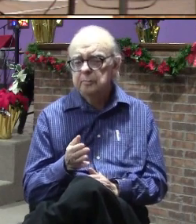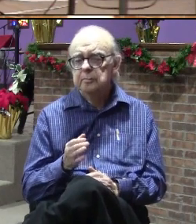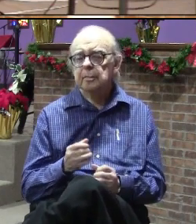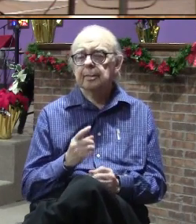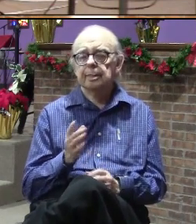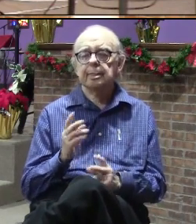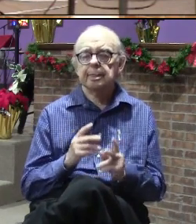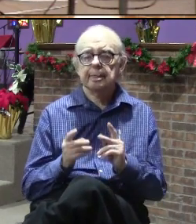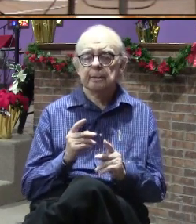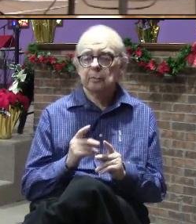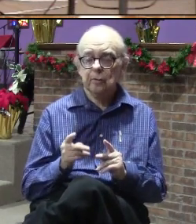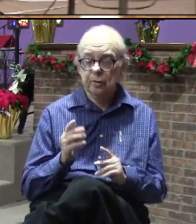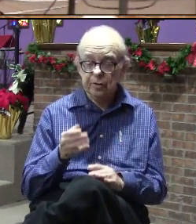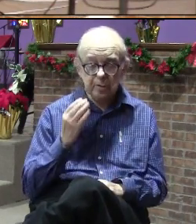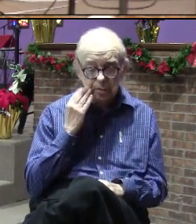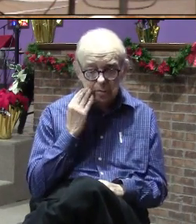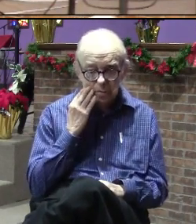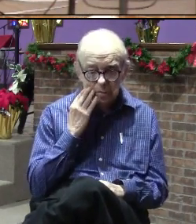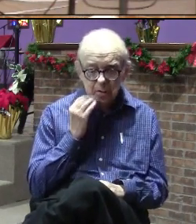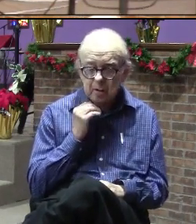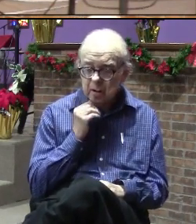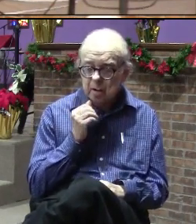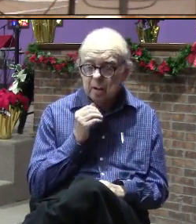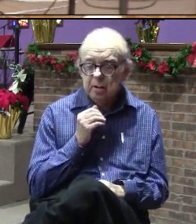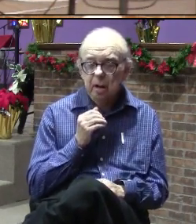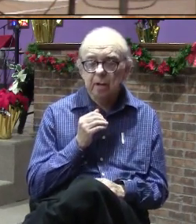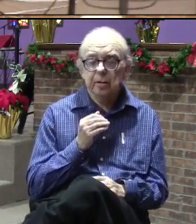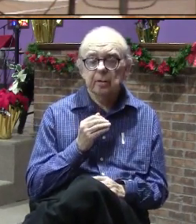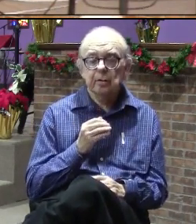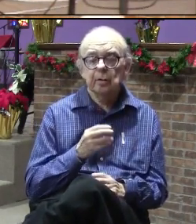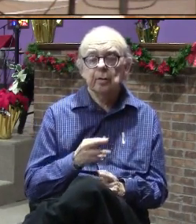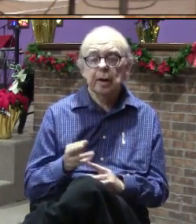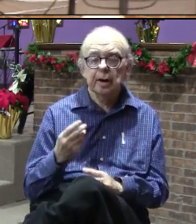many people do you know that are not prepared for him to come?